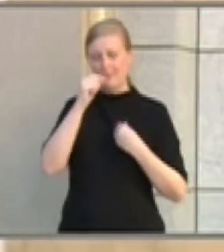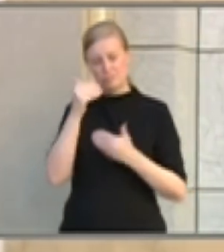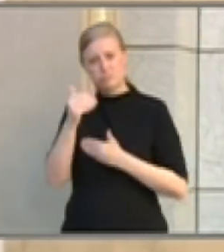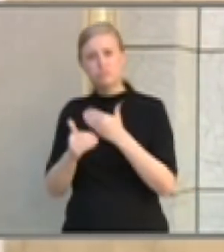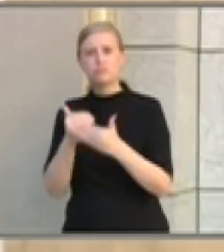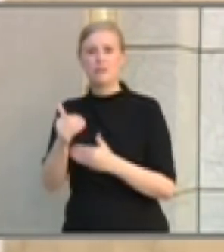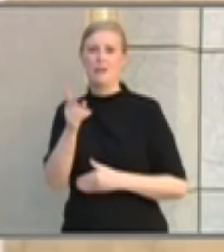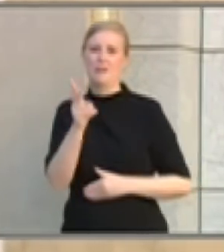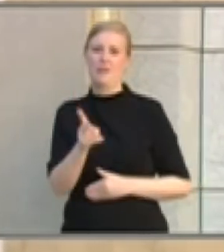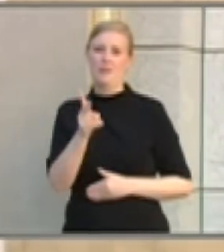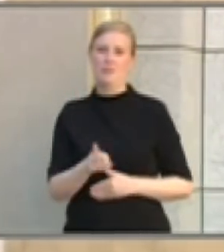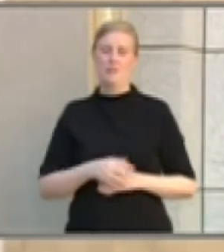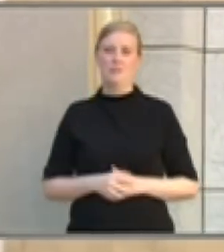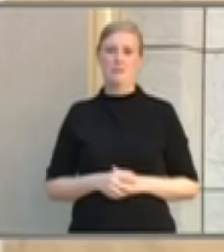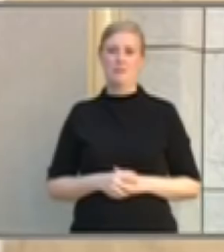provide loans of up to